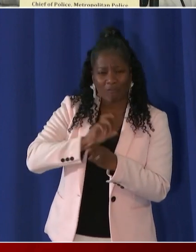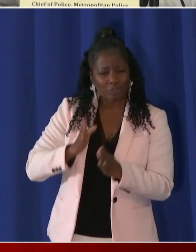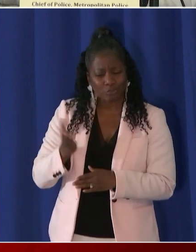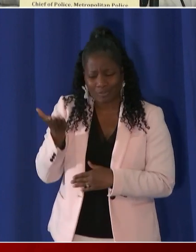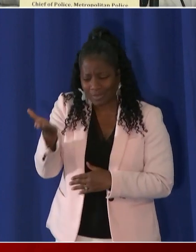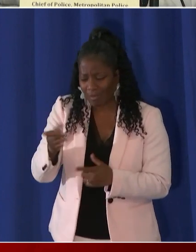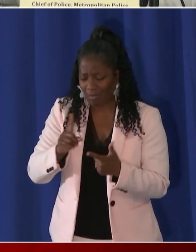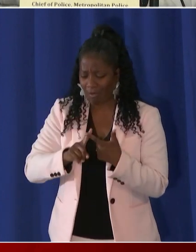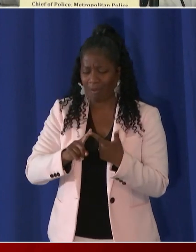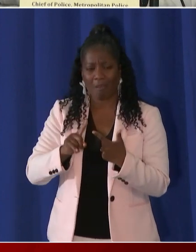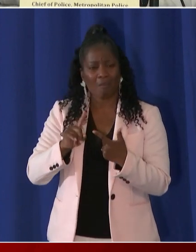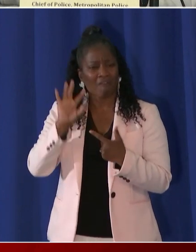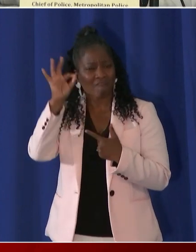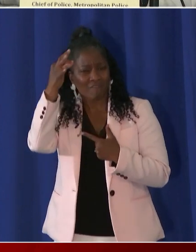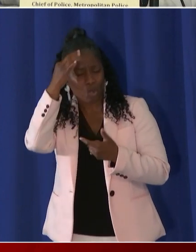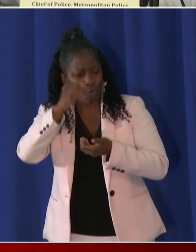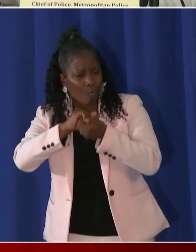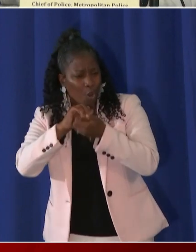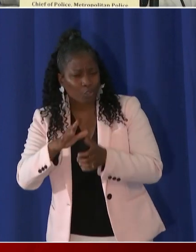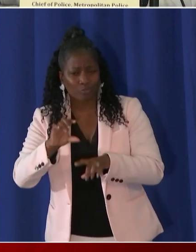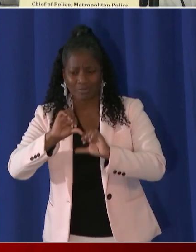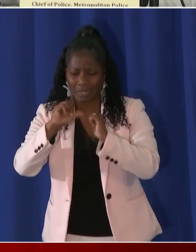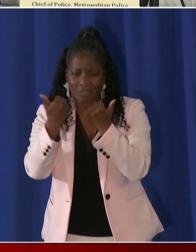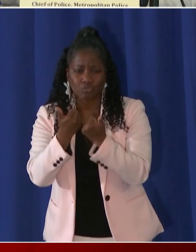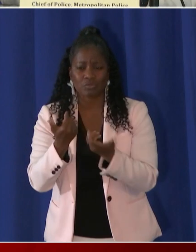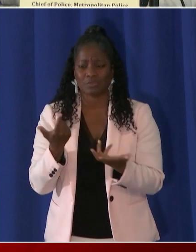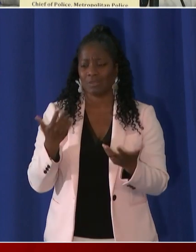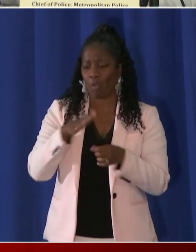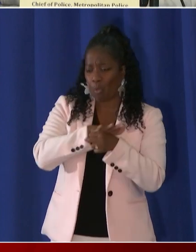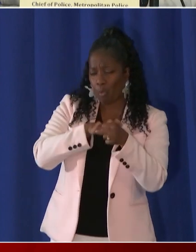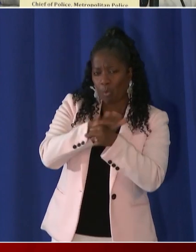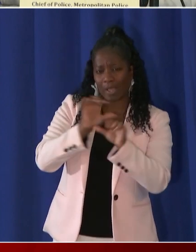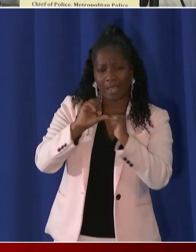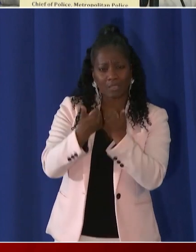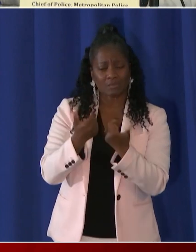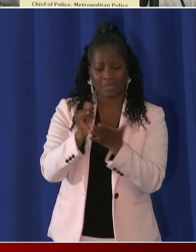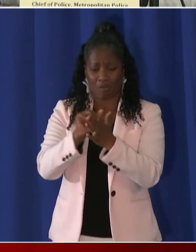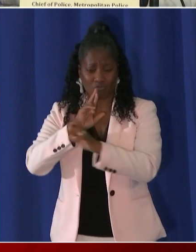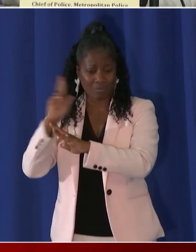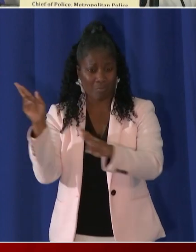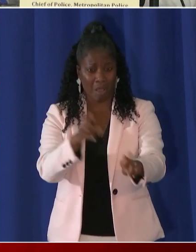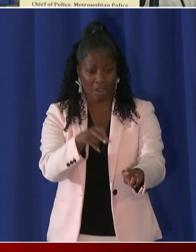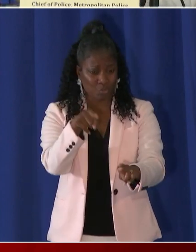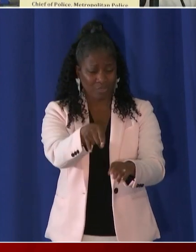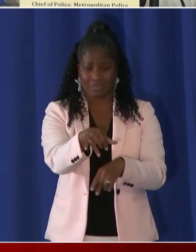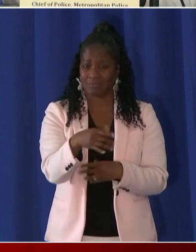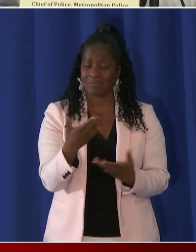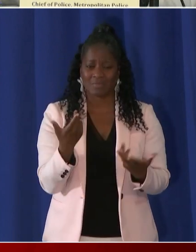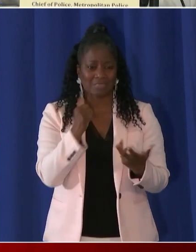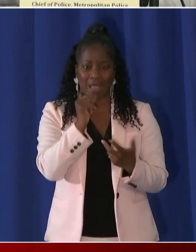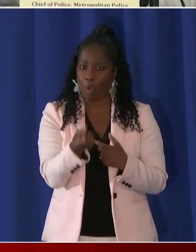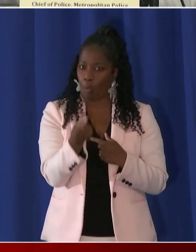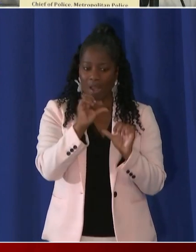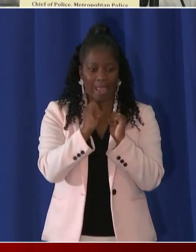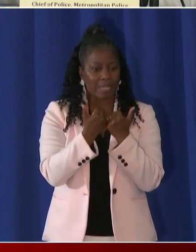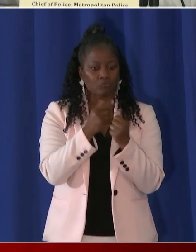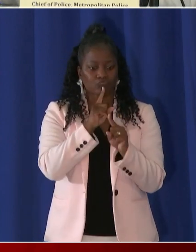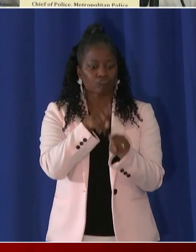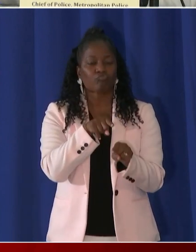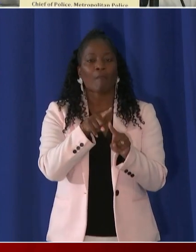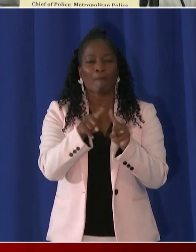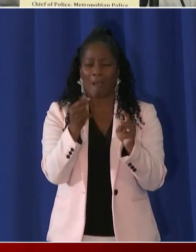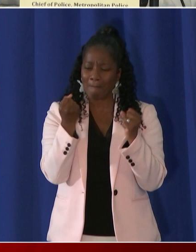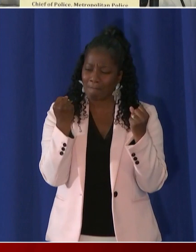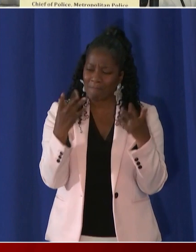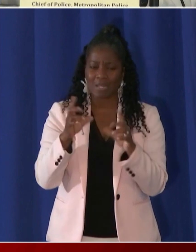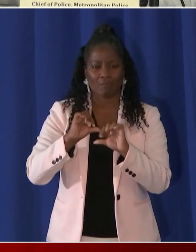of the members of our federal agencies and local agencies who responded. This was not a one-agency show. The